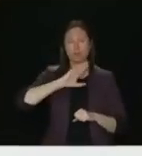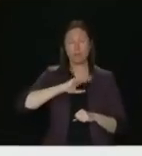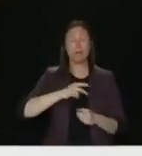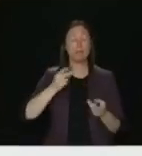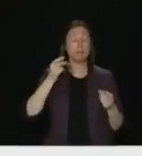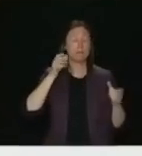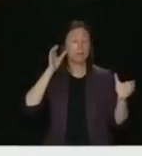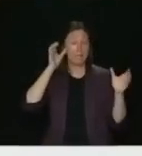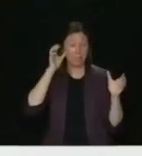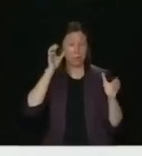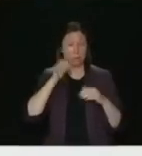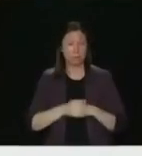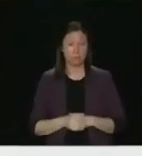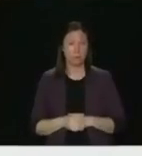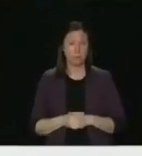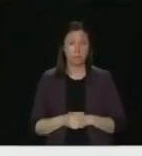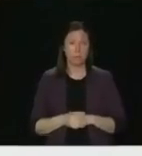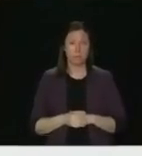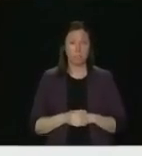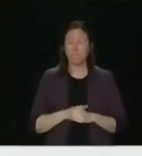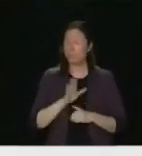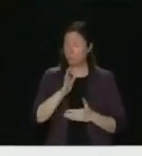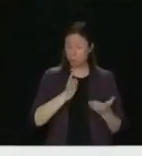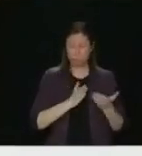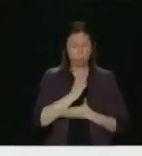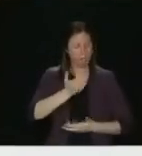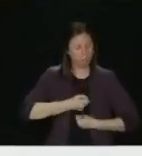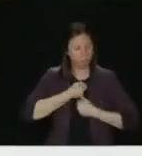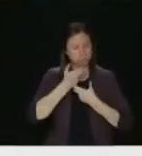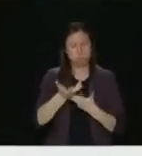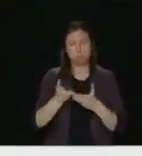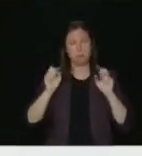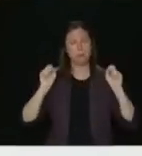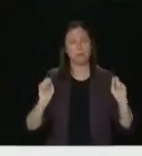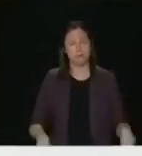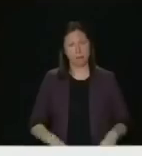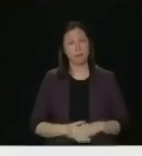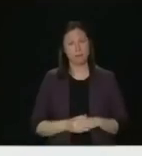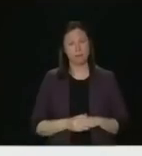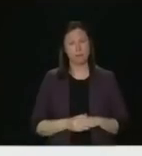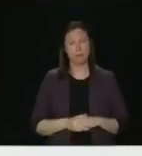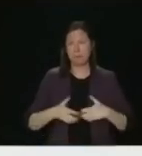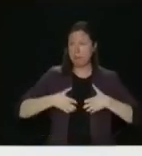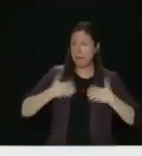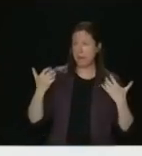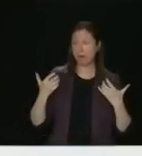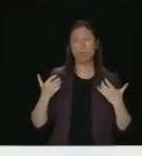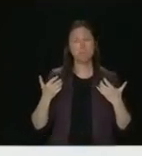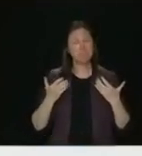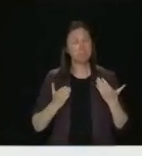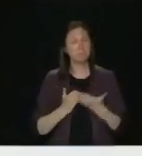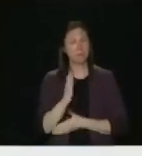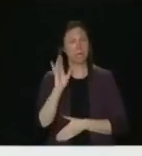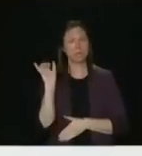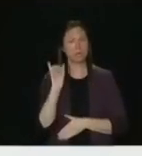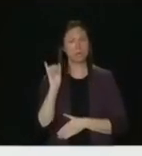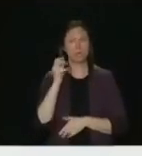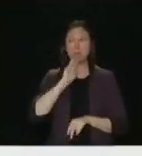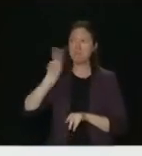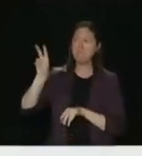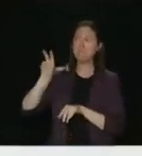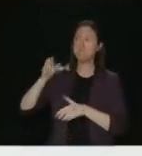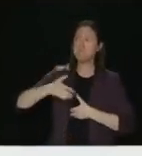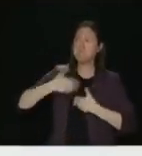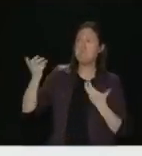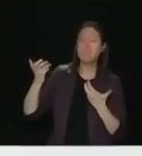it. You have a right to express that frustration and even your anger with the government or